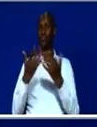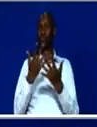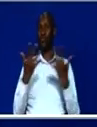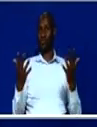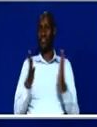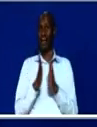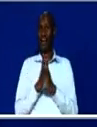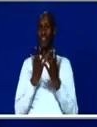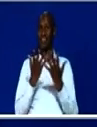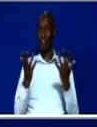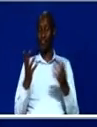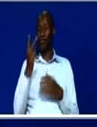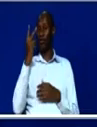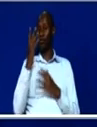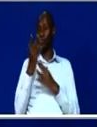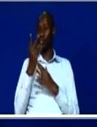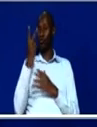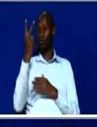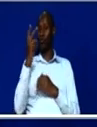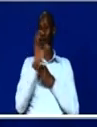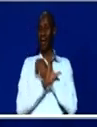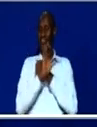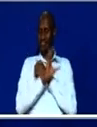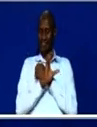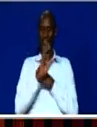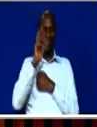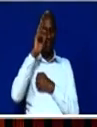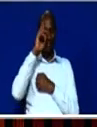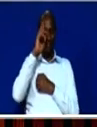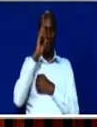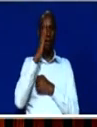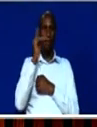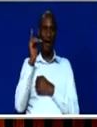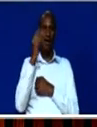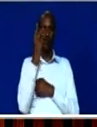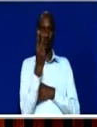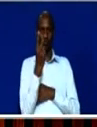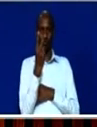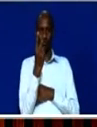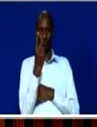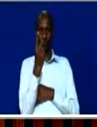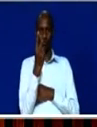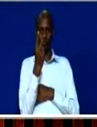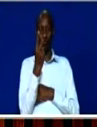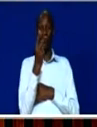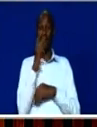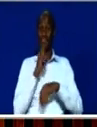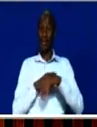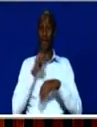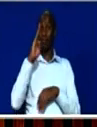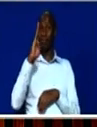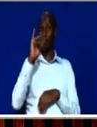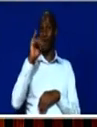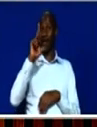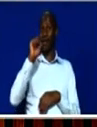and services between 2 countries. Remember, learner, by means 2. So the moment you talk about bilateral, you are